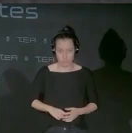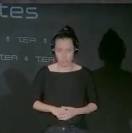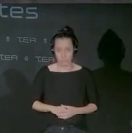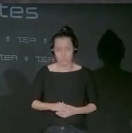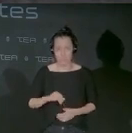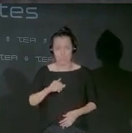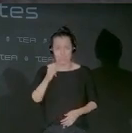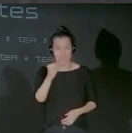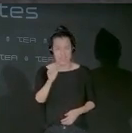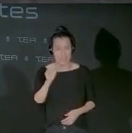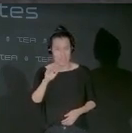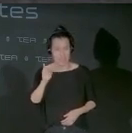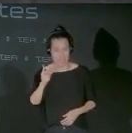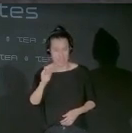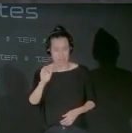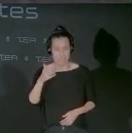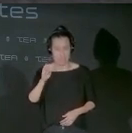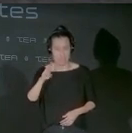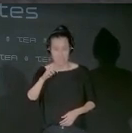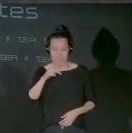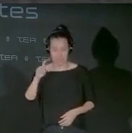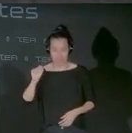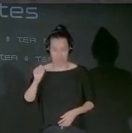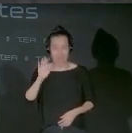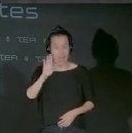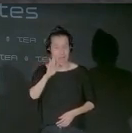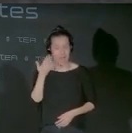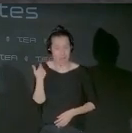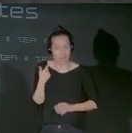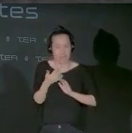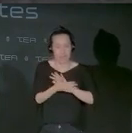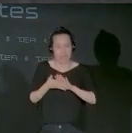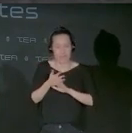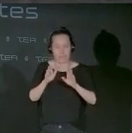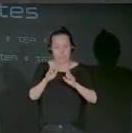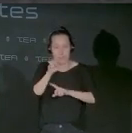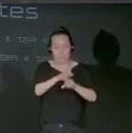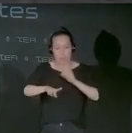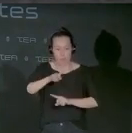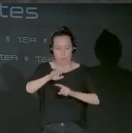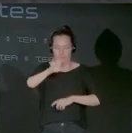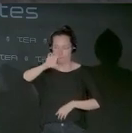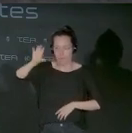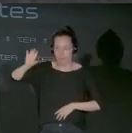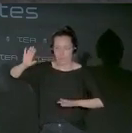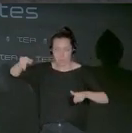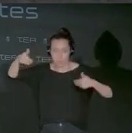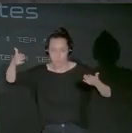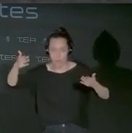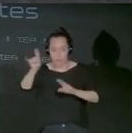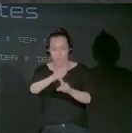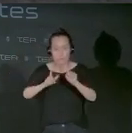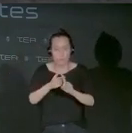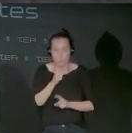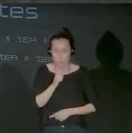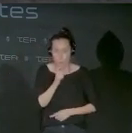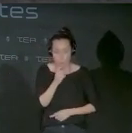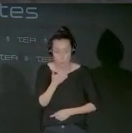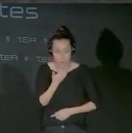have. Working together in a virtual world could be a solution to that, but it's still difficult. There's